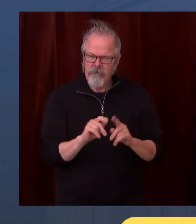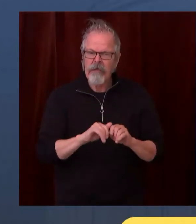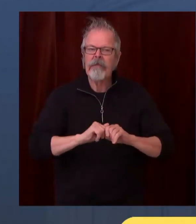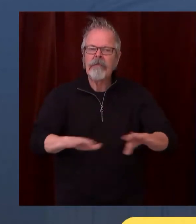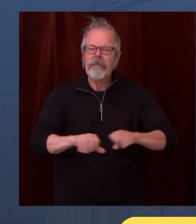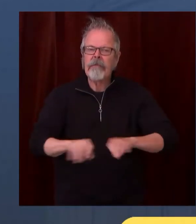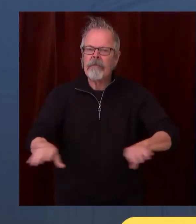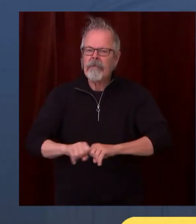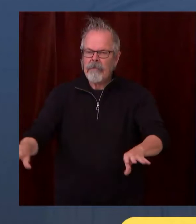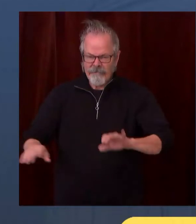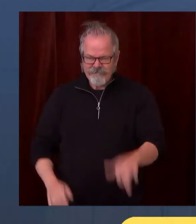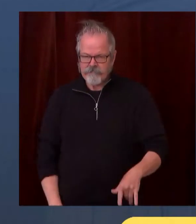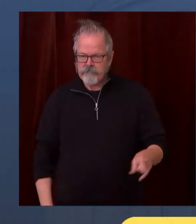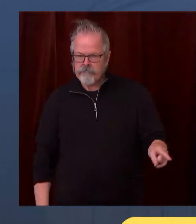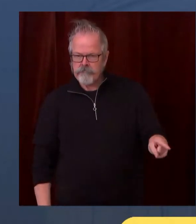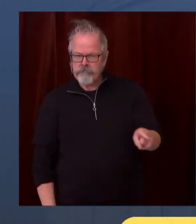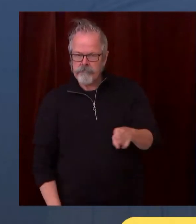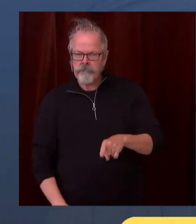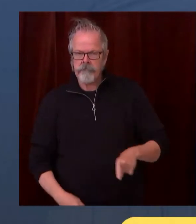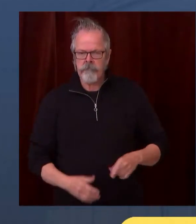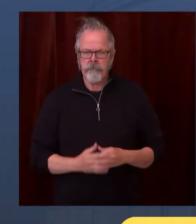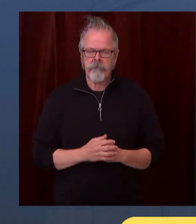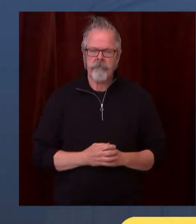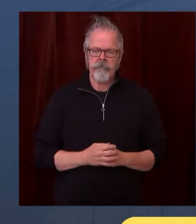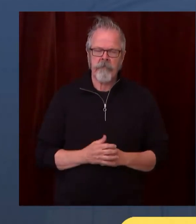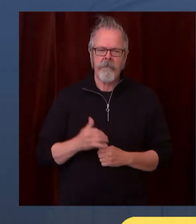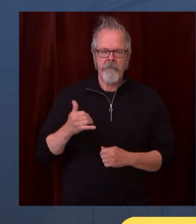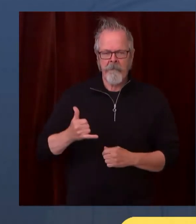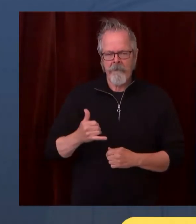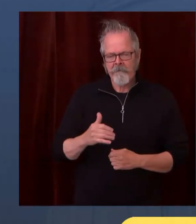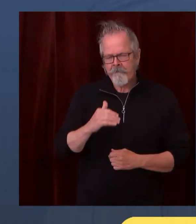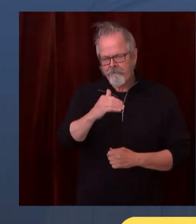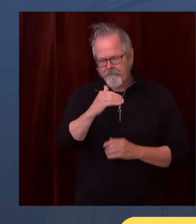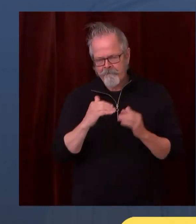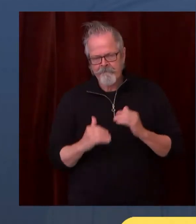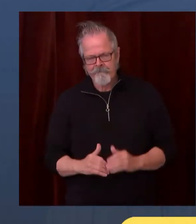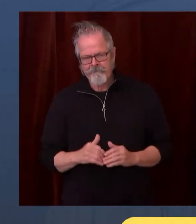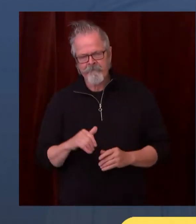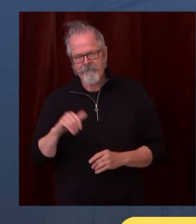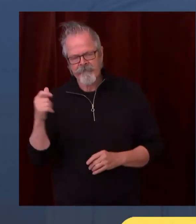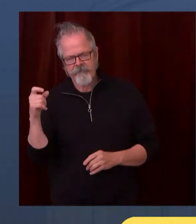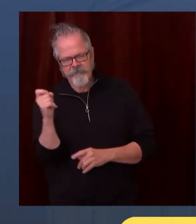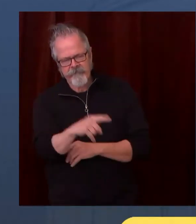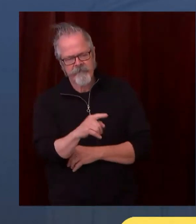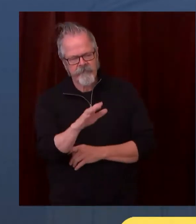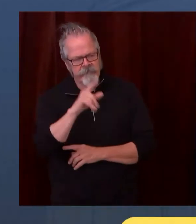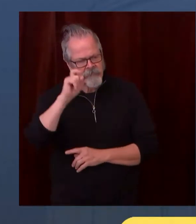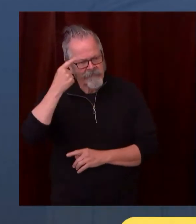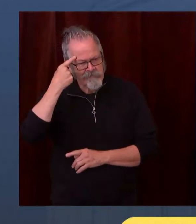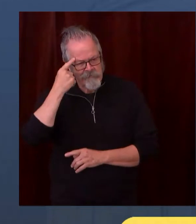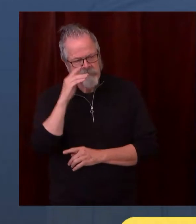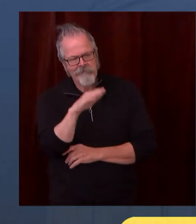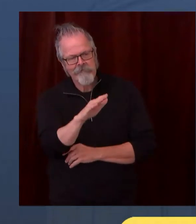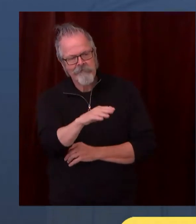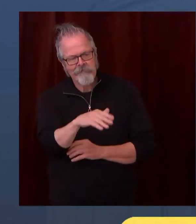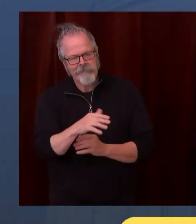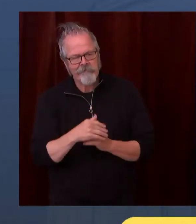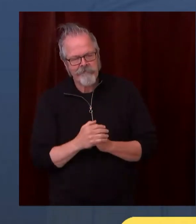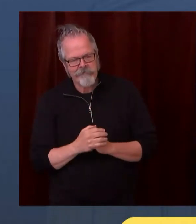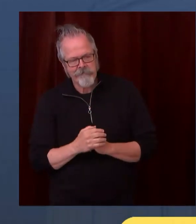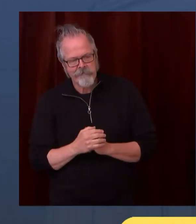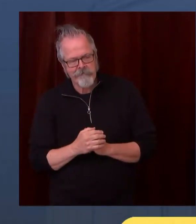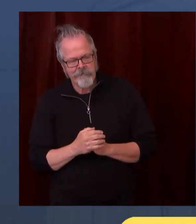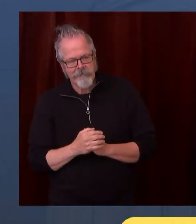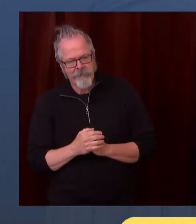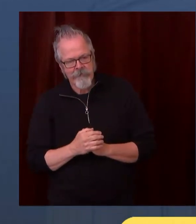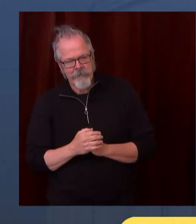Secretary Wiesman this yesterday, is there a consideration, since we're not going to move up in phases, that you're going to recategorize some of the phases and move things from